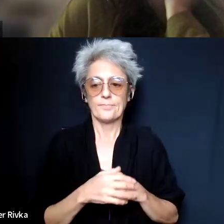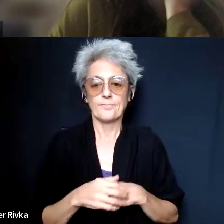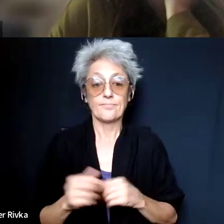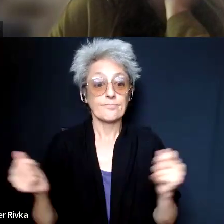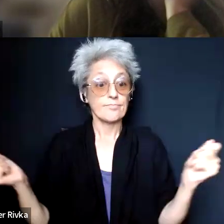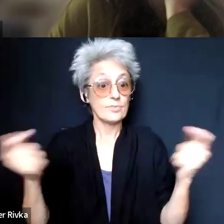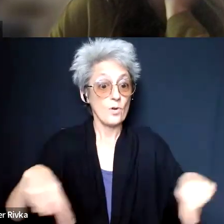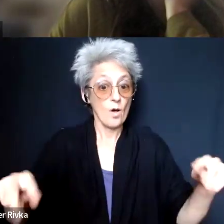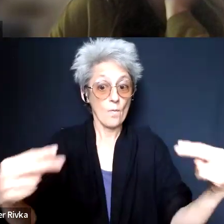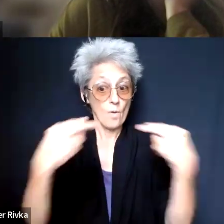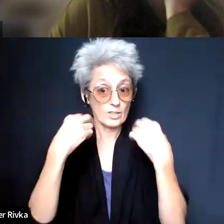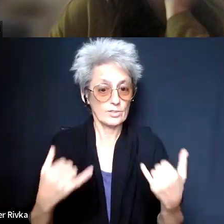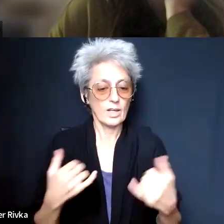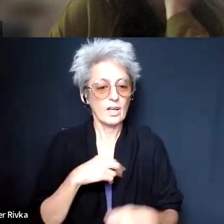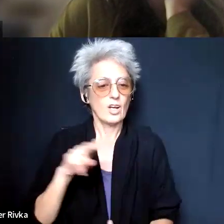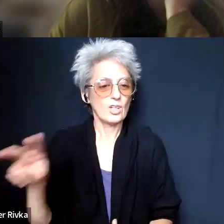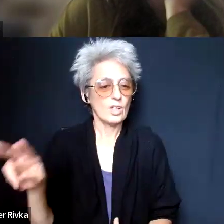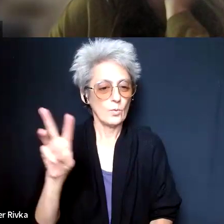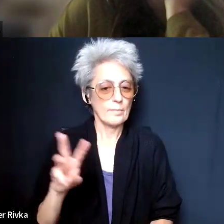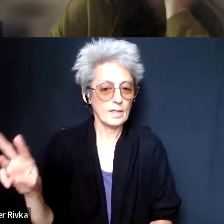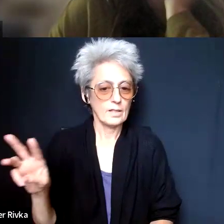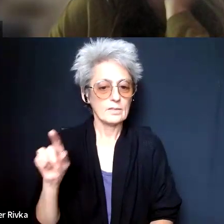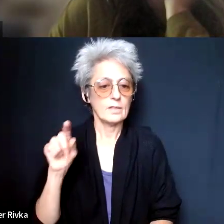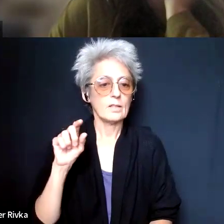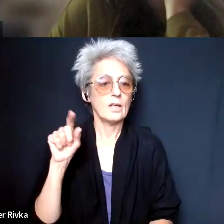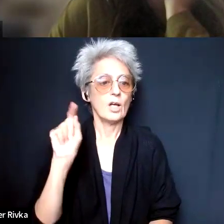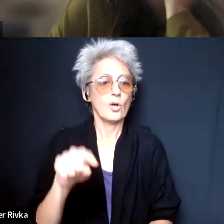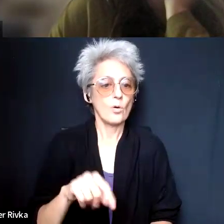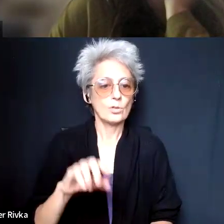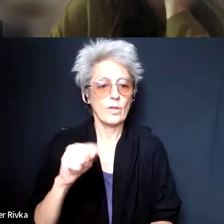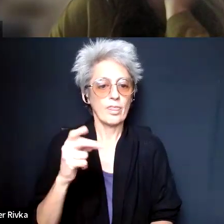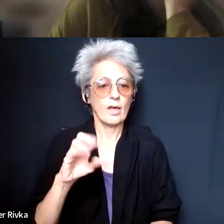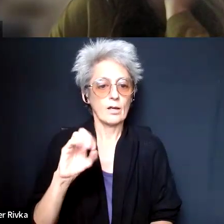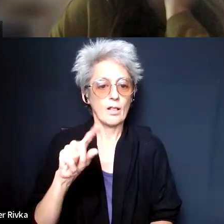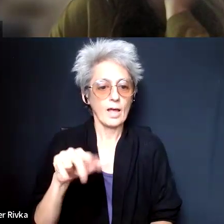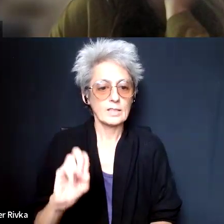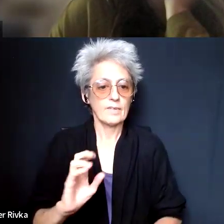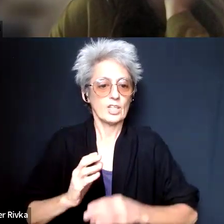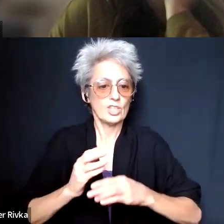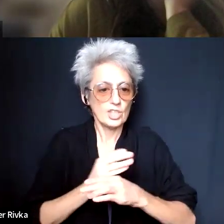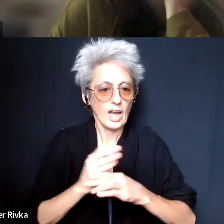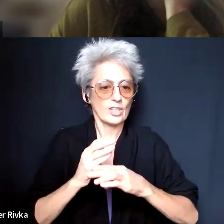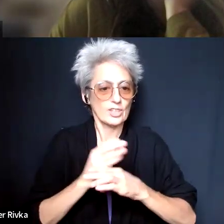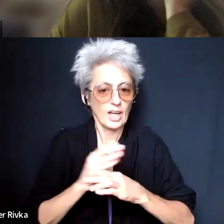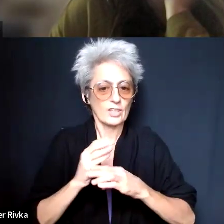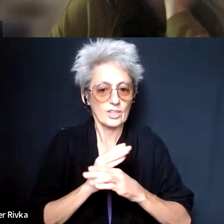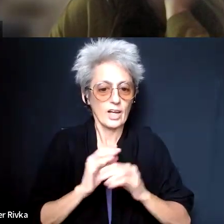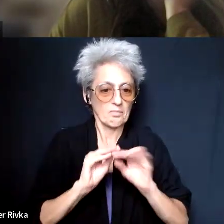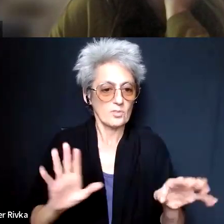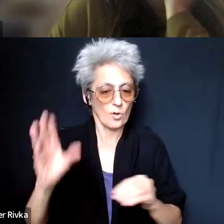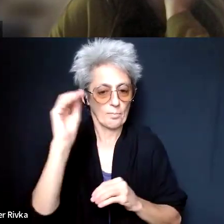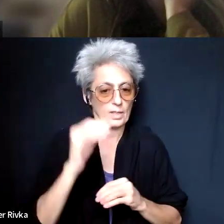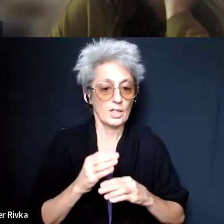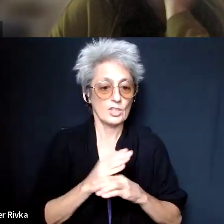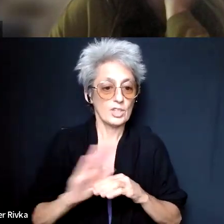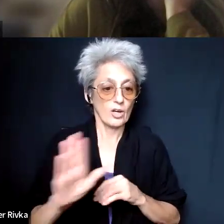to check that website out, go to the Collective, and share your opinion, and share your